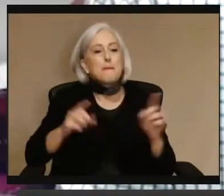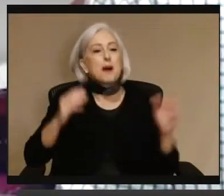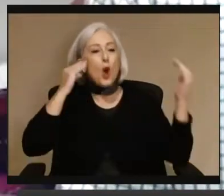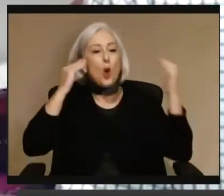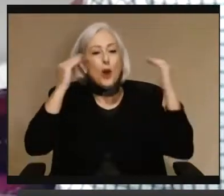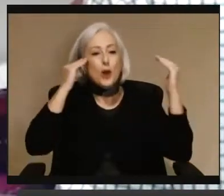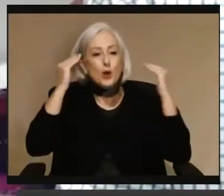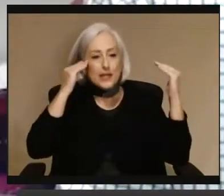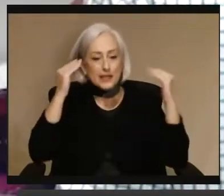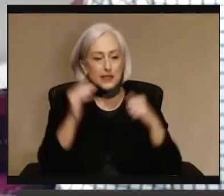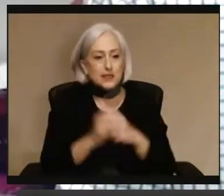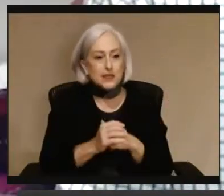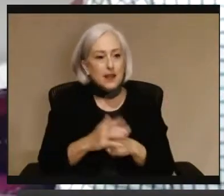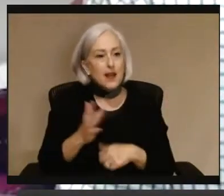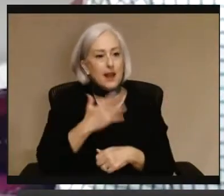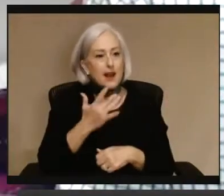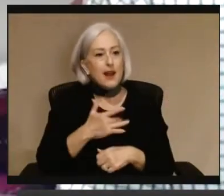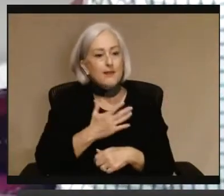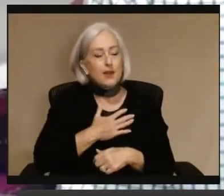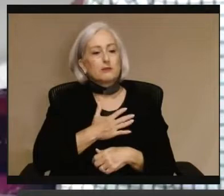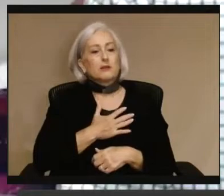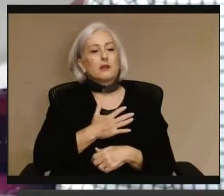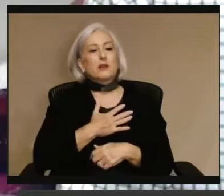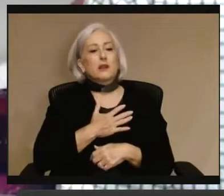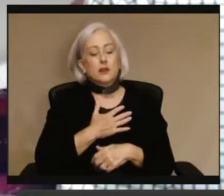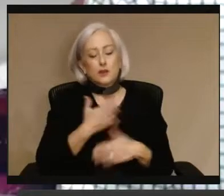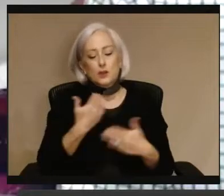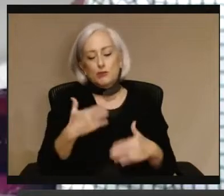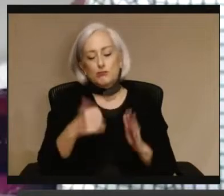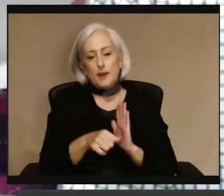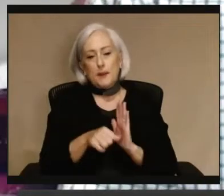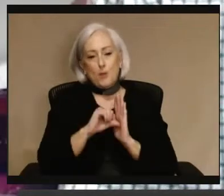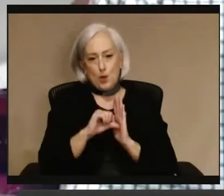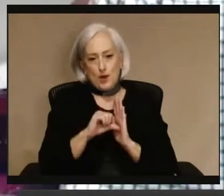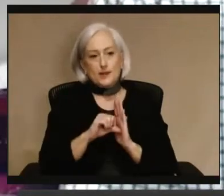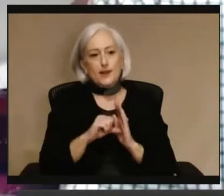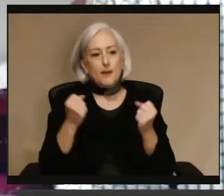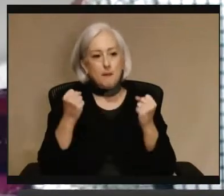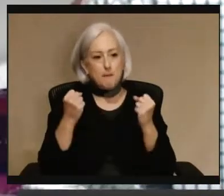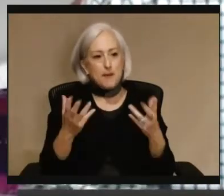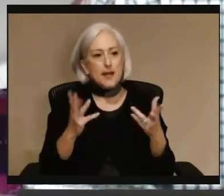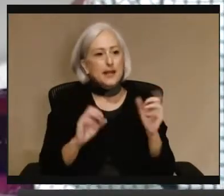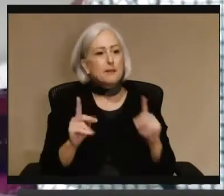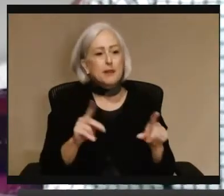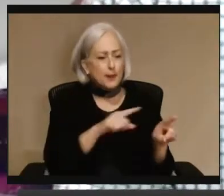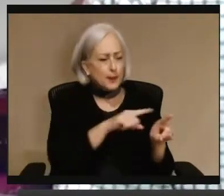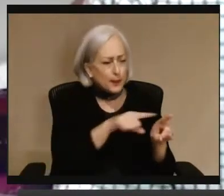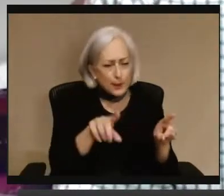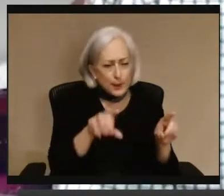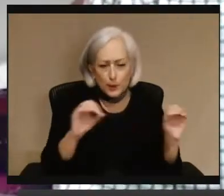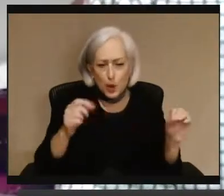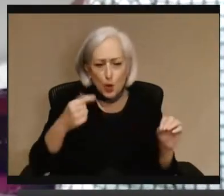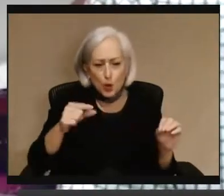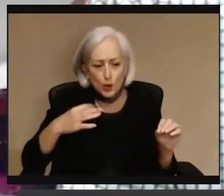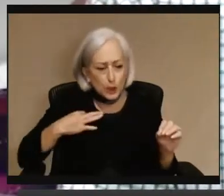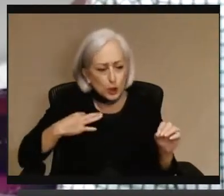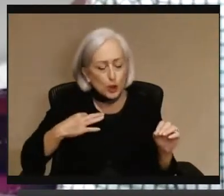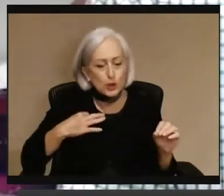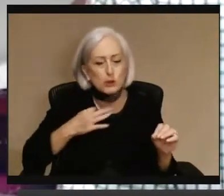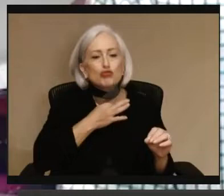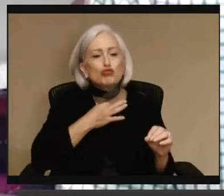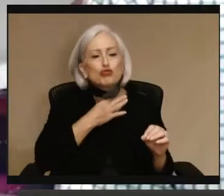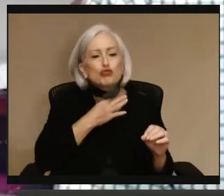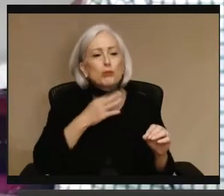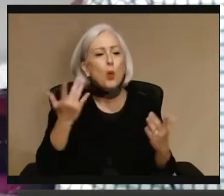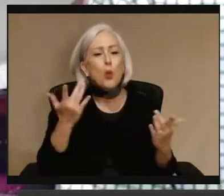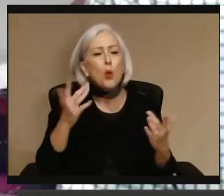felt the magnitude of that was impressive, because of so many people that weren't wearing green shirts wanted to know about Carl's Cause